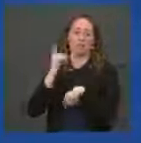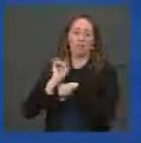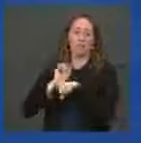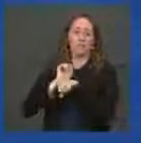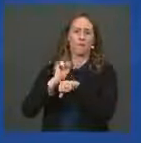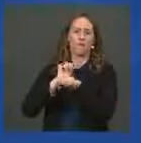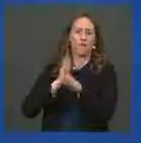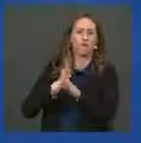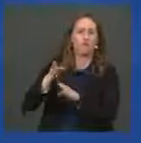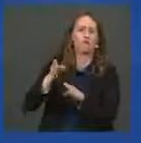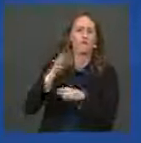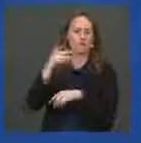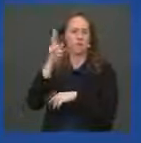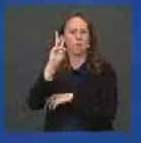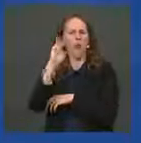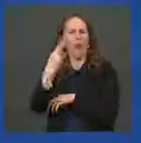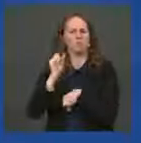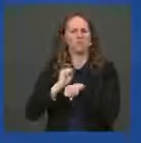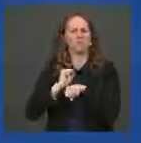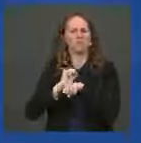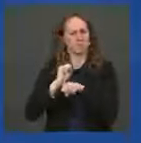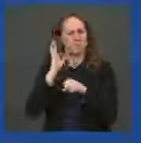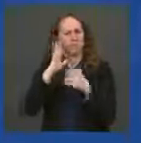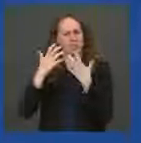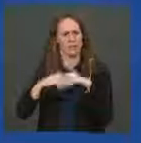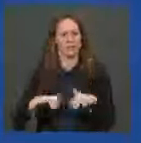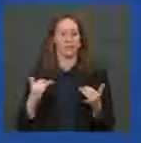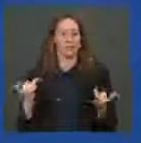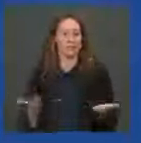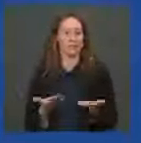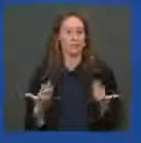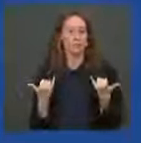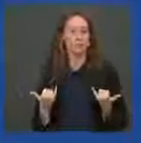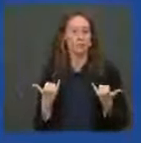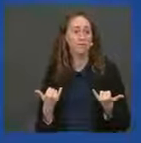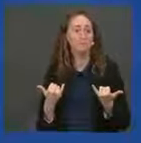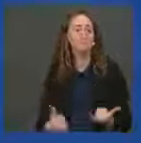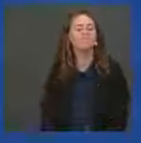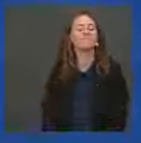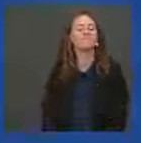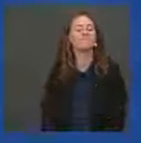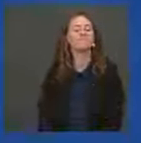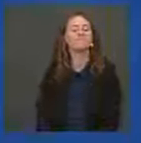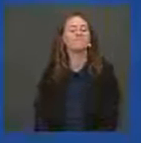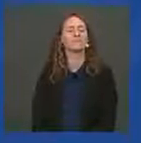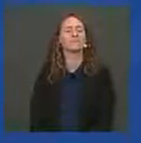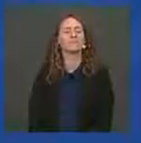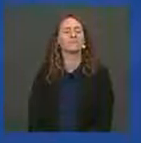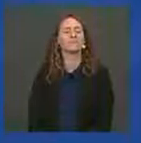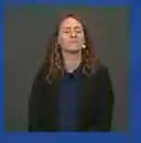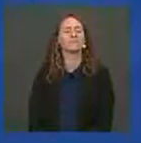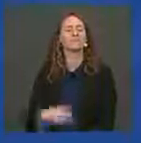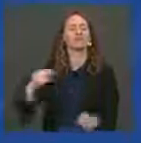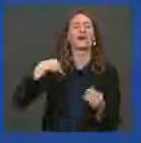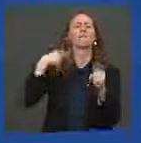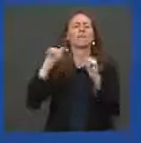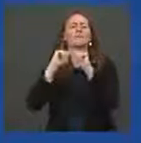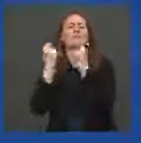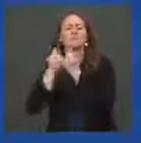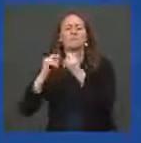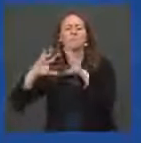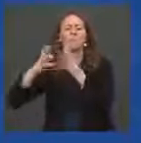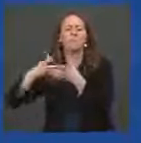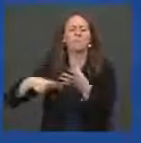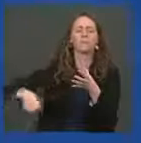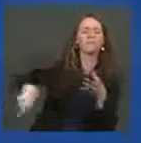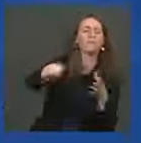Warehouses Union, who is here today, the Teamsters, the rail unions from the Brotherhood of Railroad Signalmen, and the